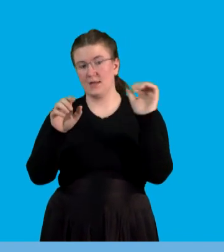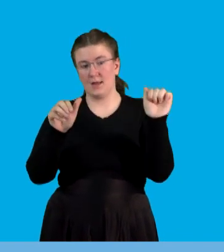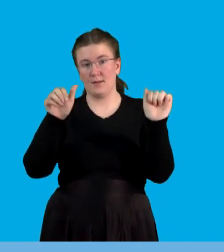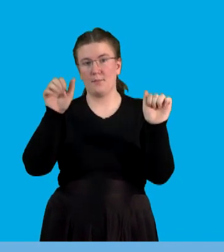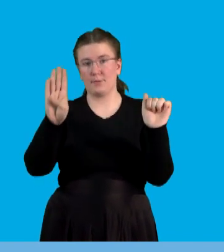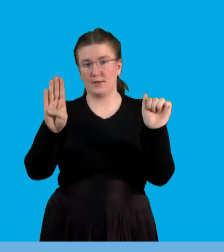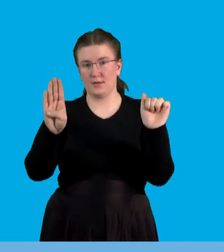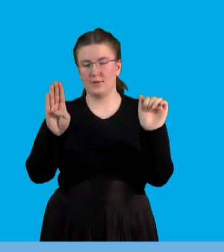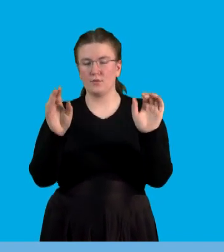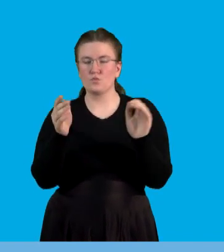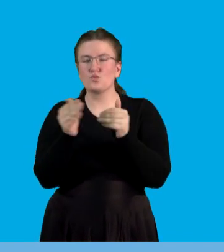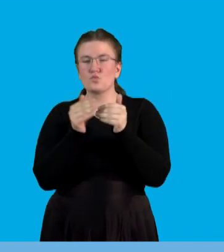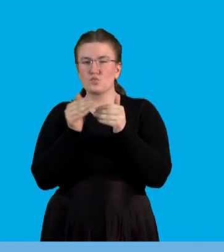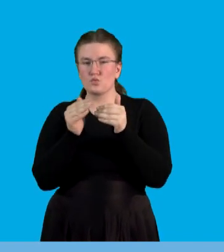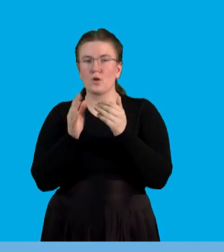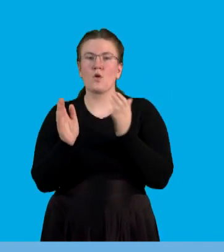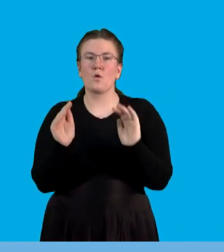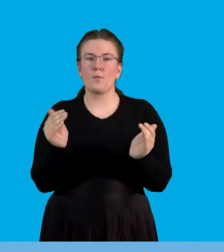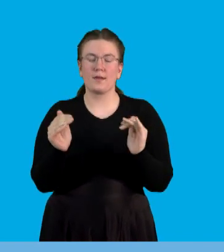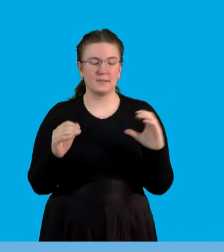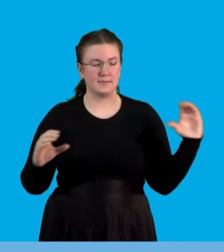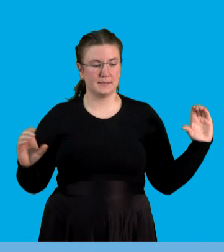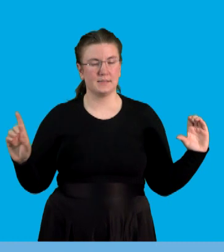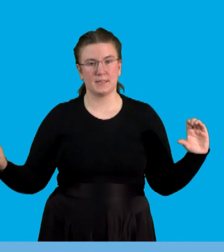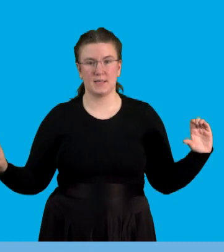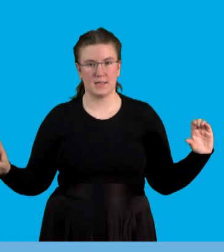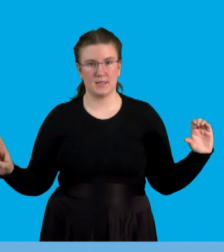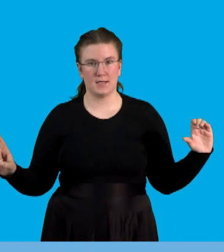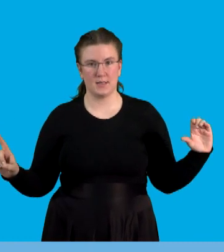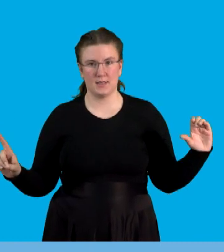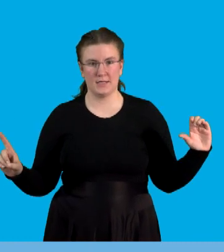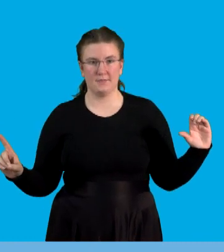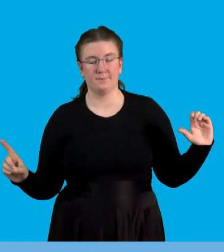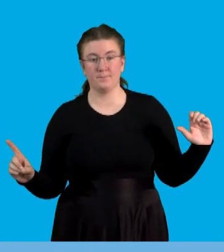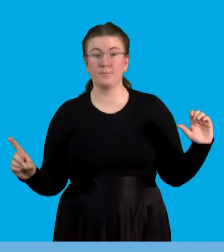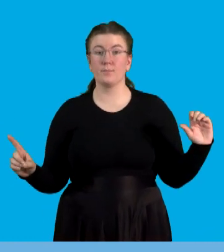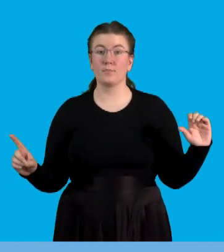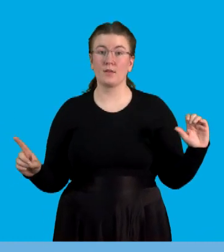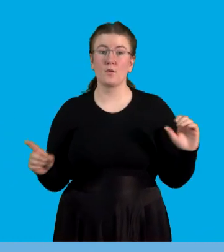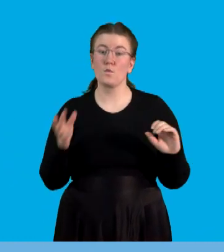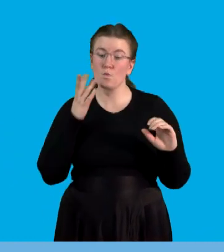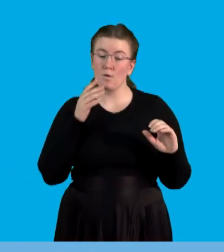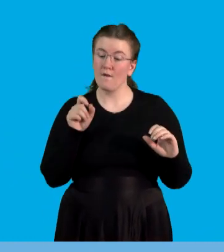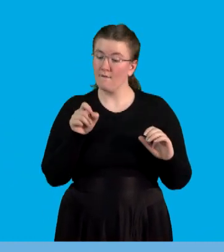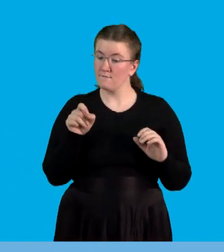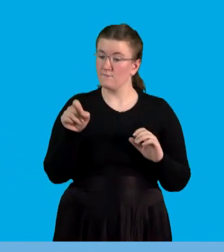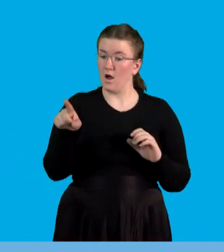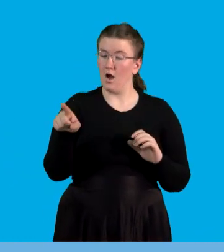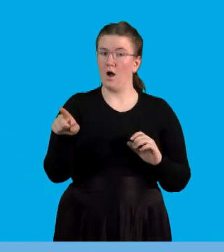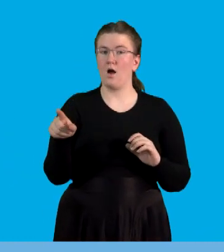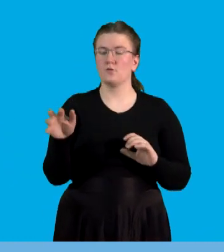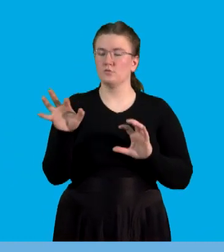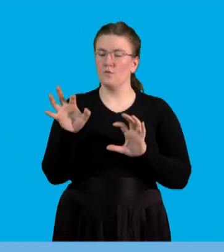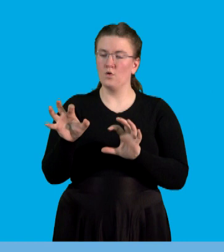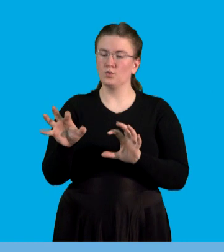is smaller than the distance between C and D. So the further the objects are away from each other, the